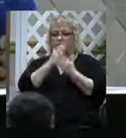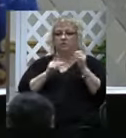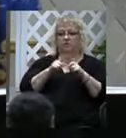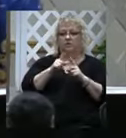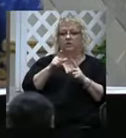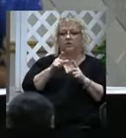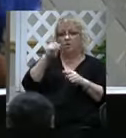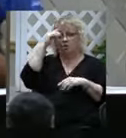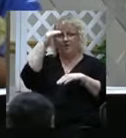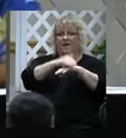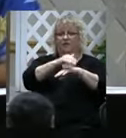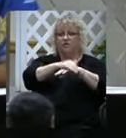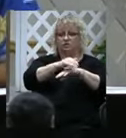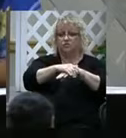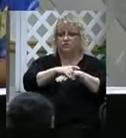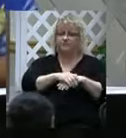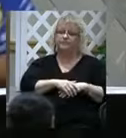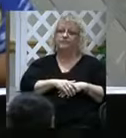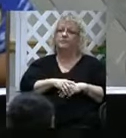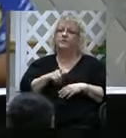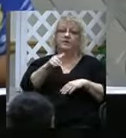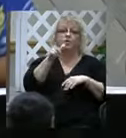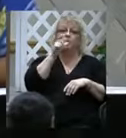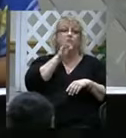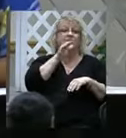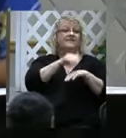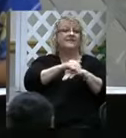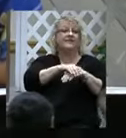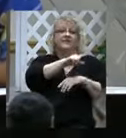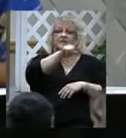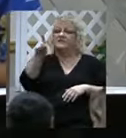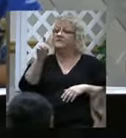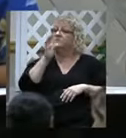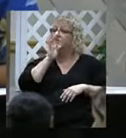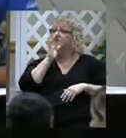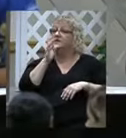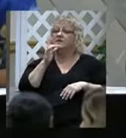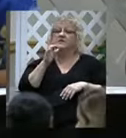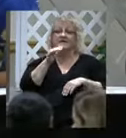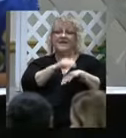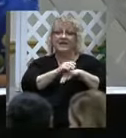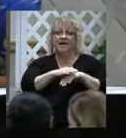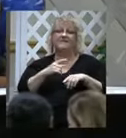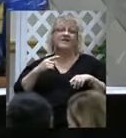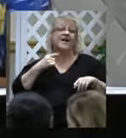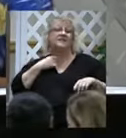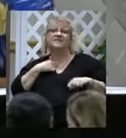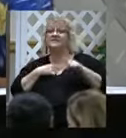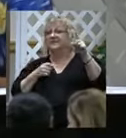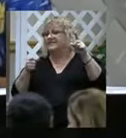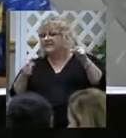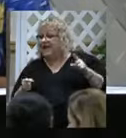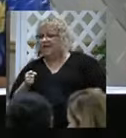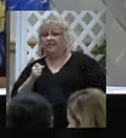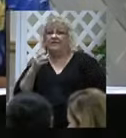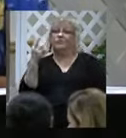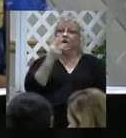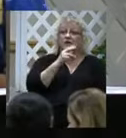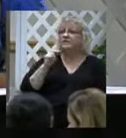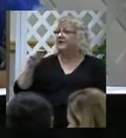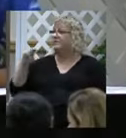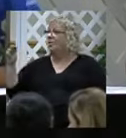relate to in English. As English speakers, I mean, people speak a little differently from different parts of the USA. The